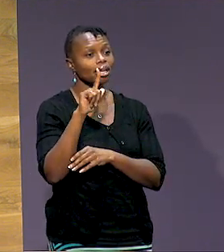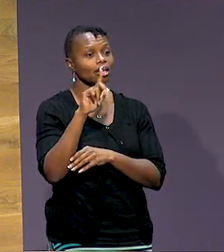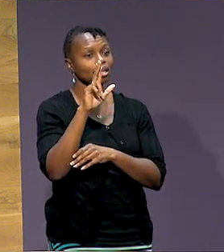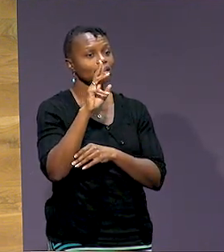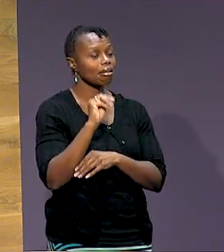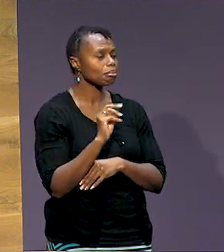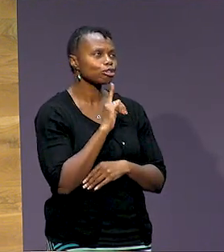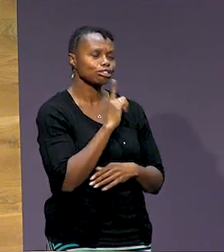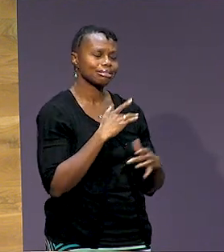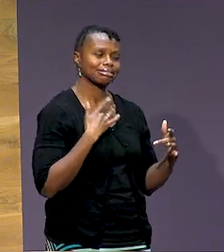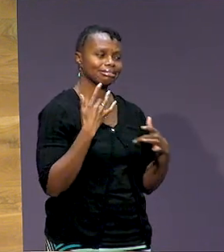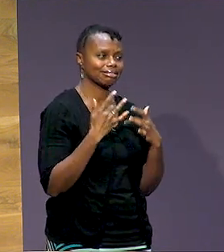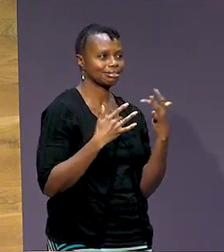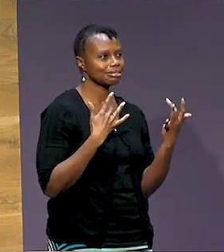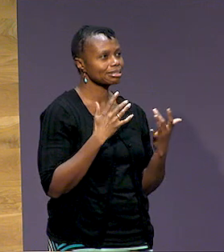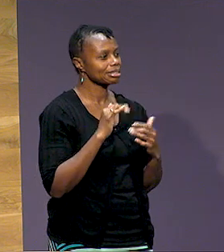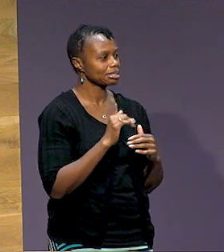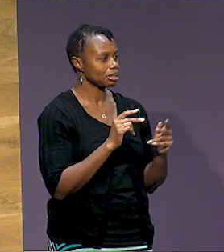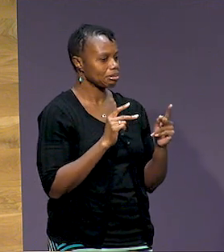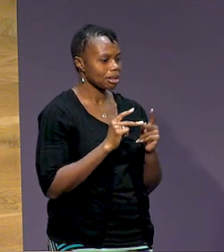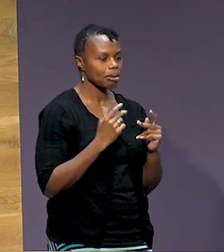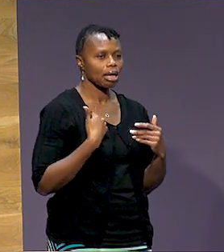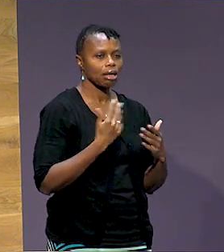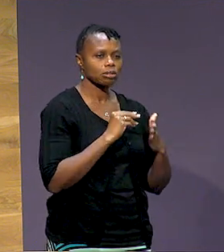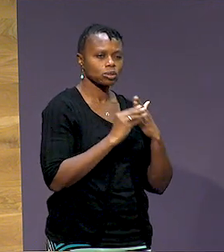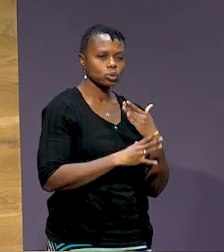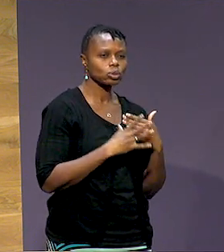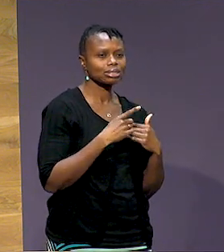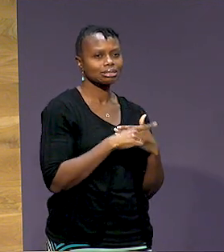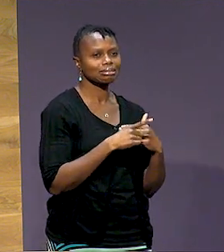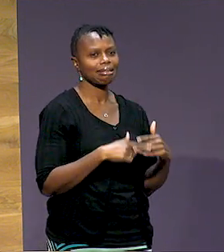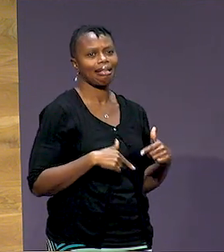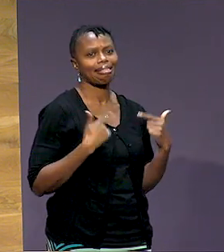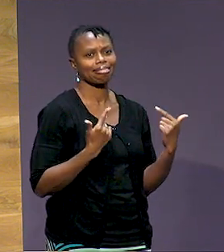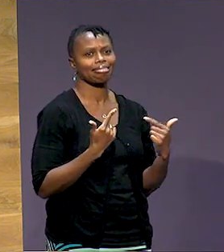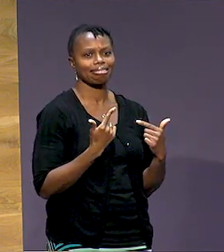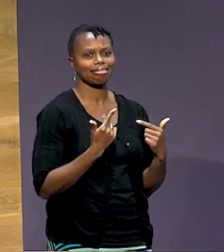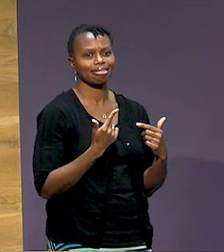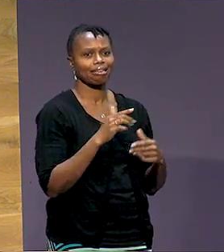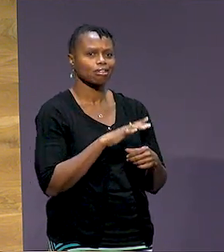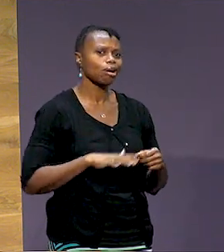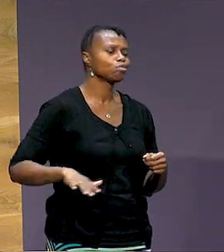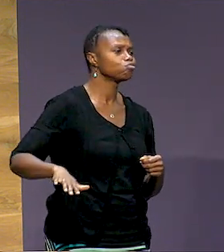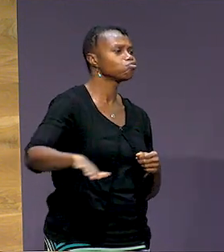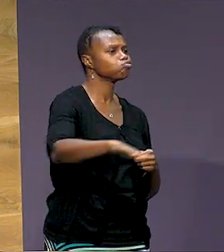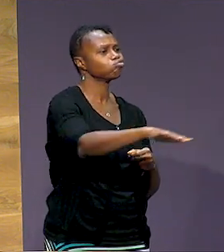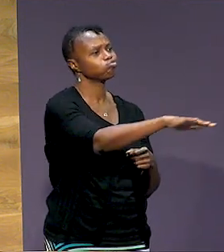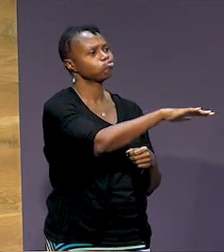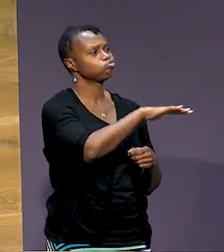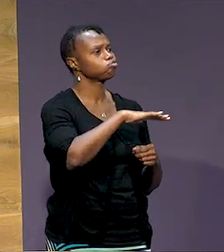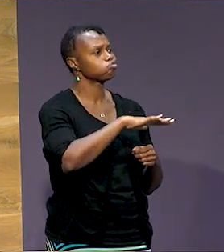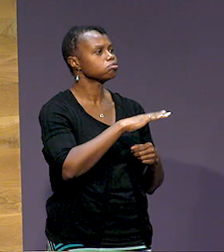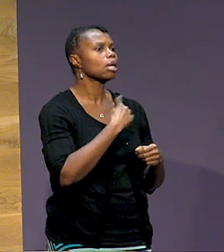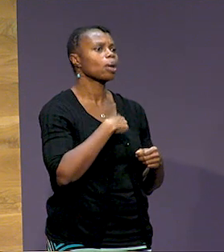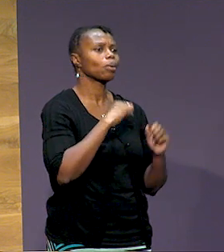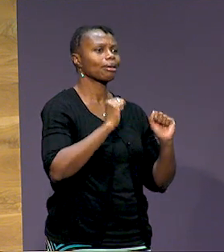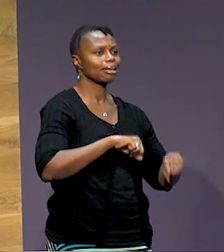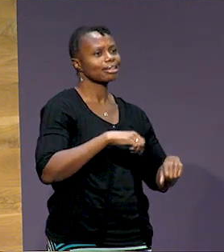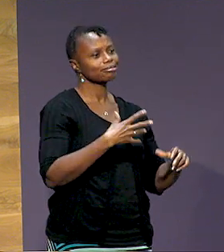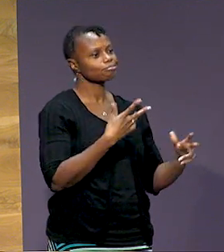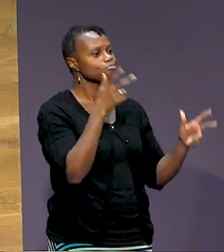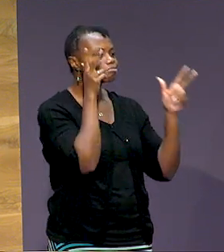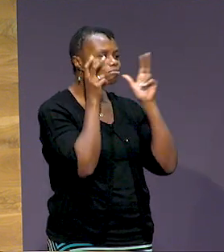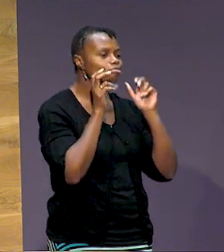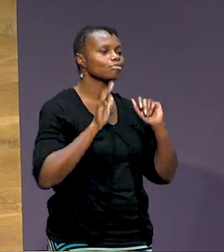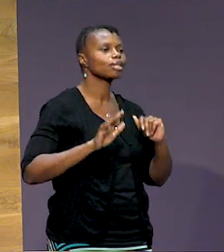and a place where we have students that live all over the Metroplex, and we get to listen to their stories